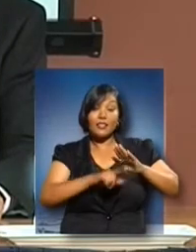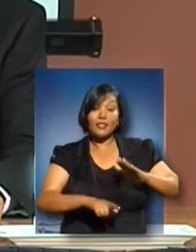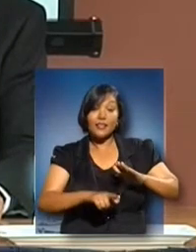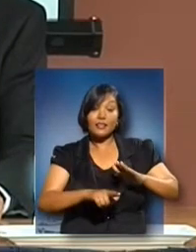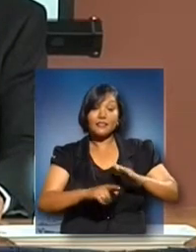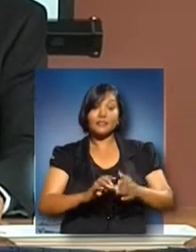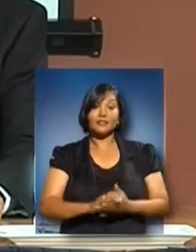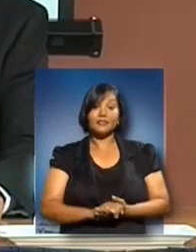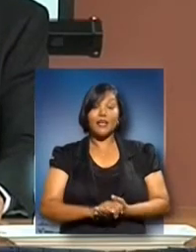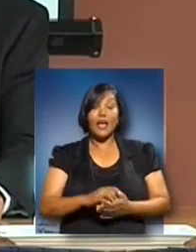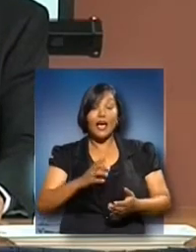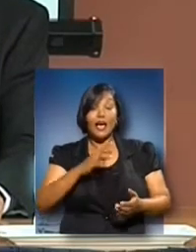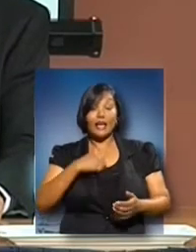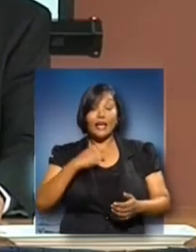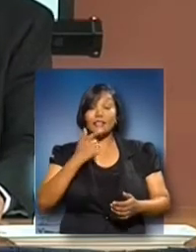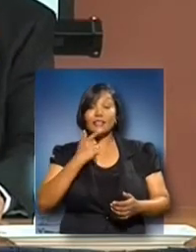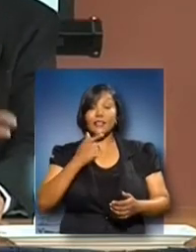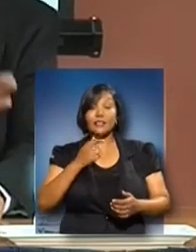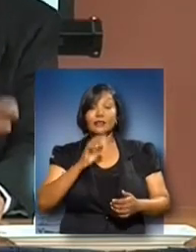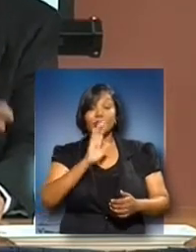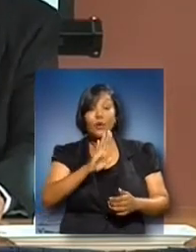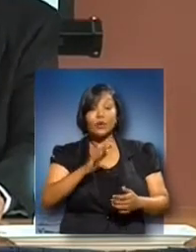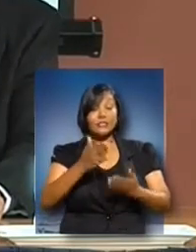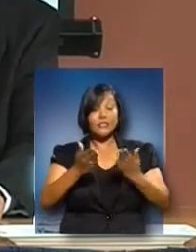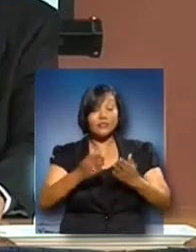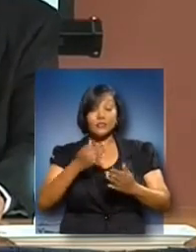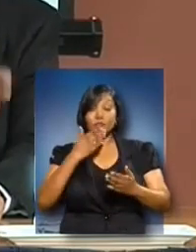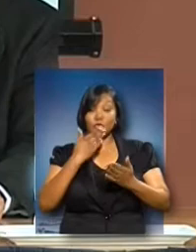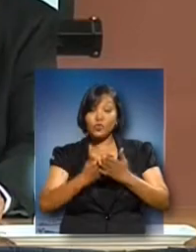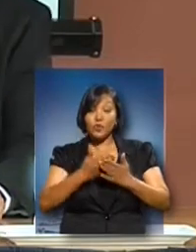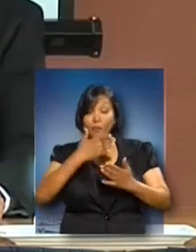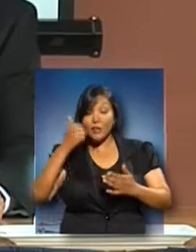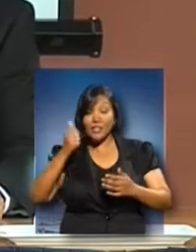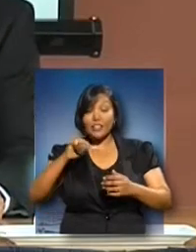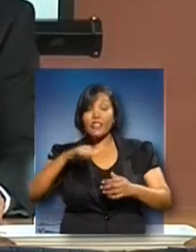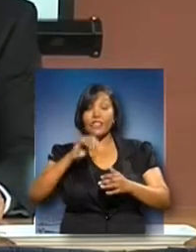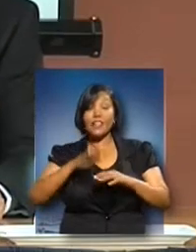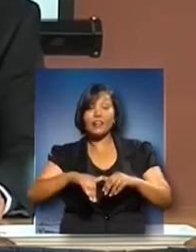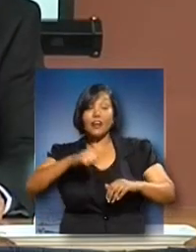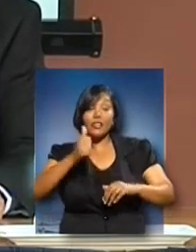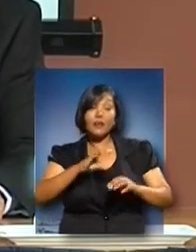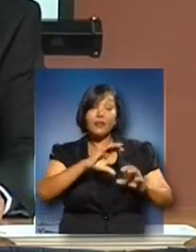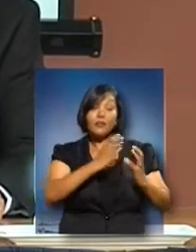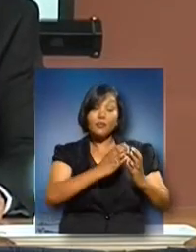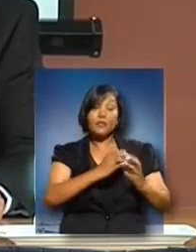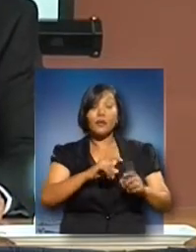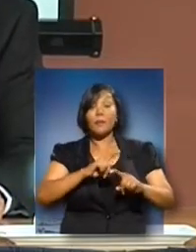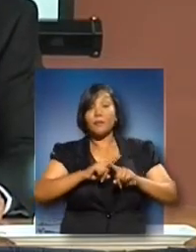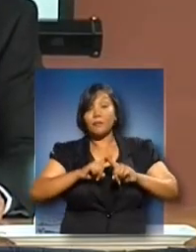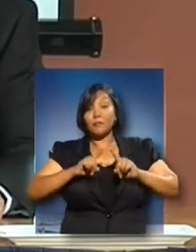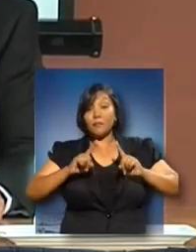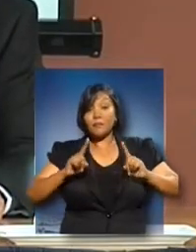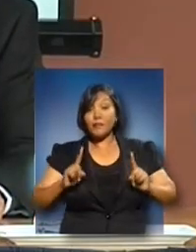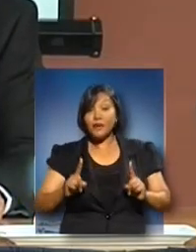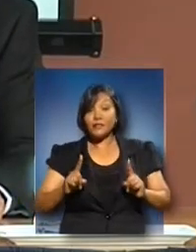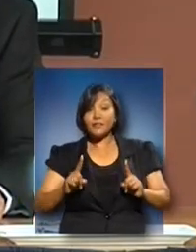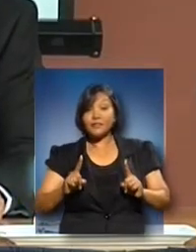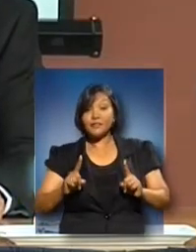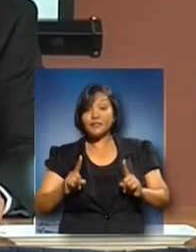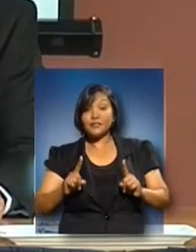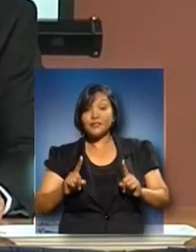internet service, and I say your service is more good than their service,